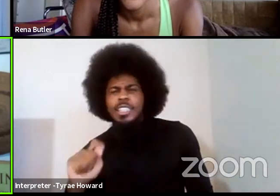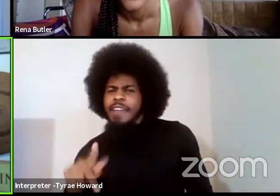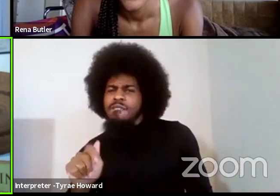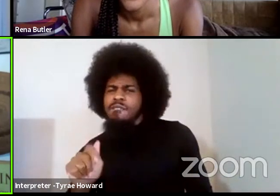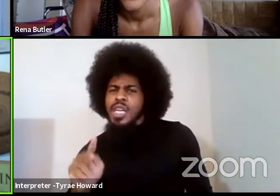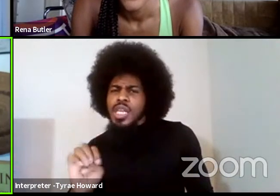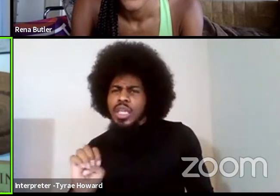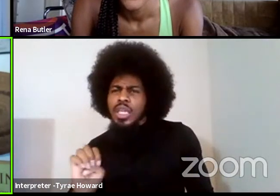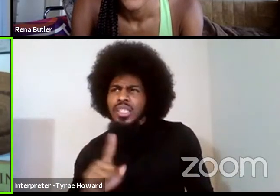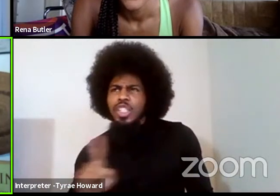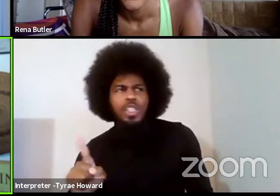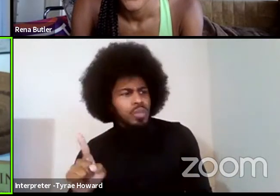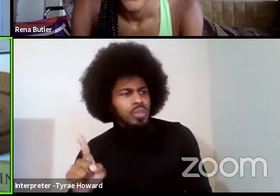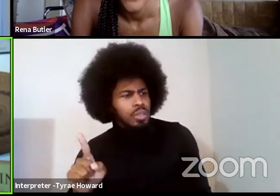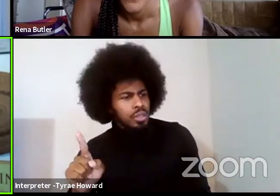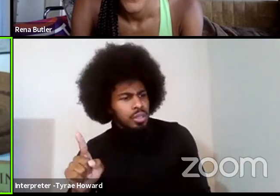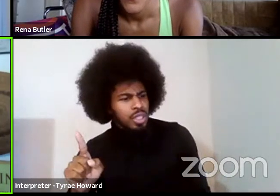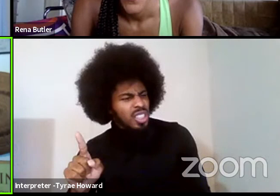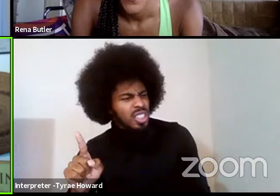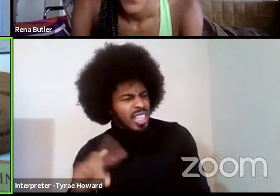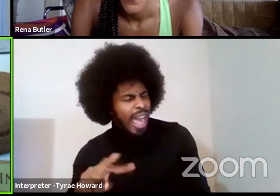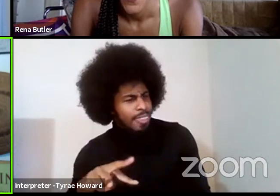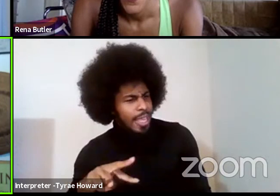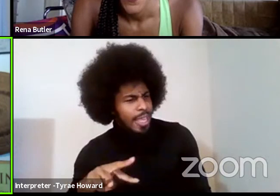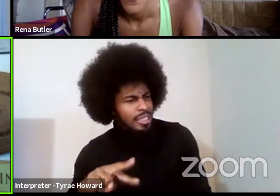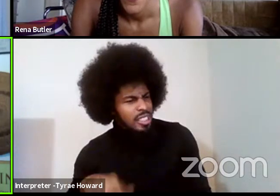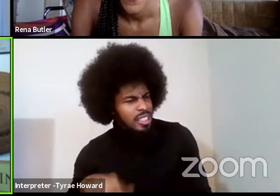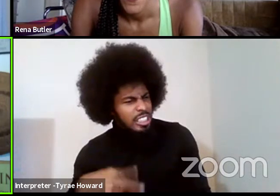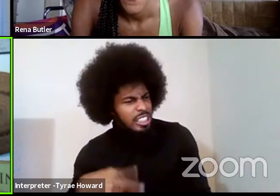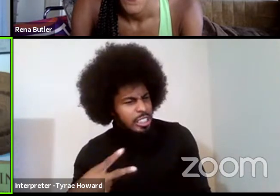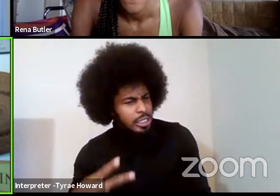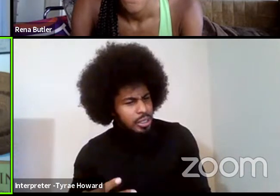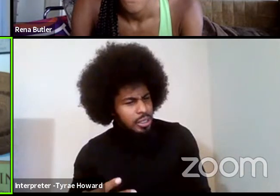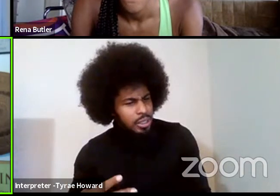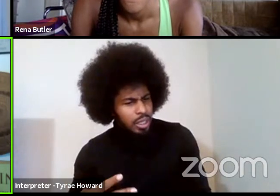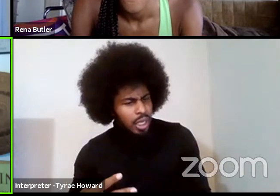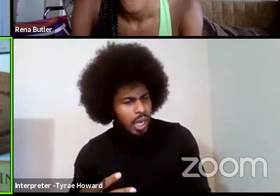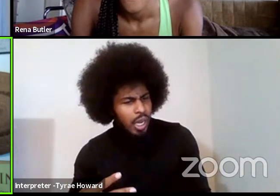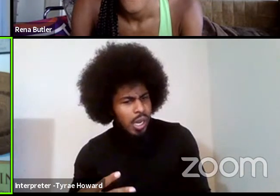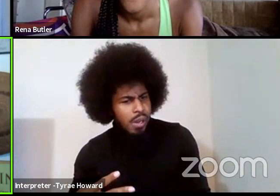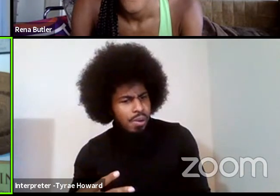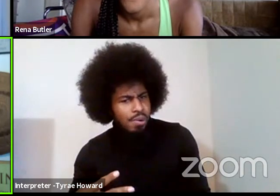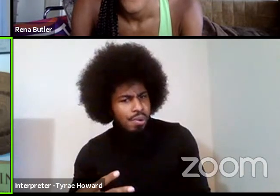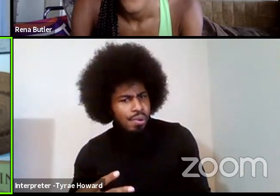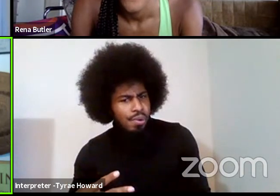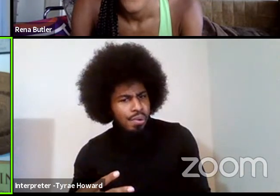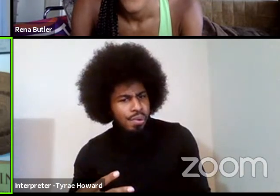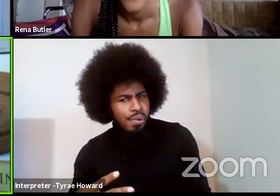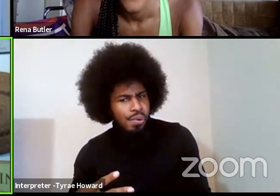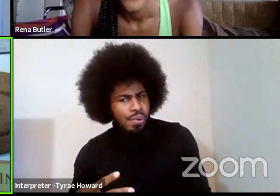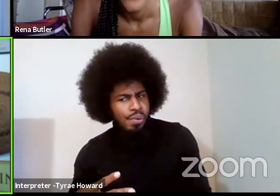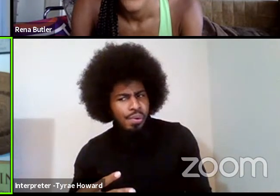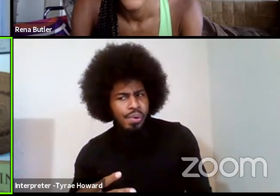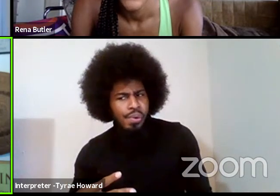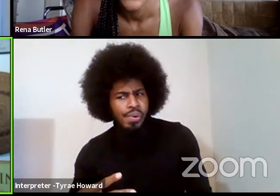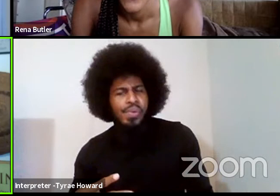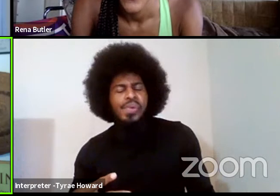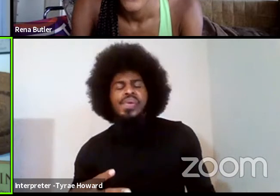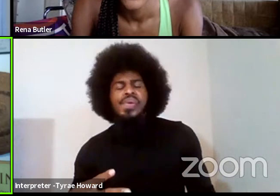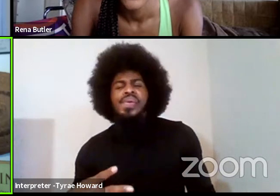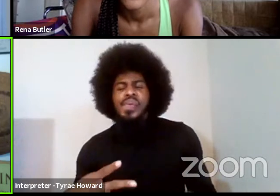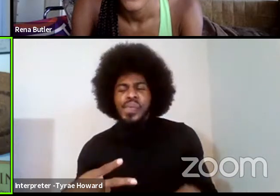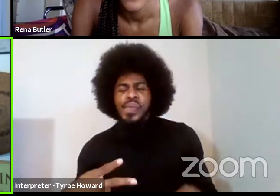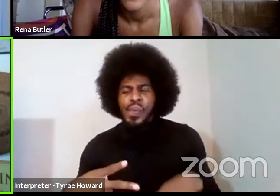Stephanie would have been in the second iteration, I think, of Fist and Heel. And